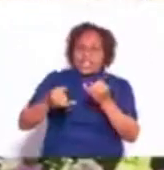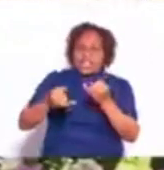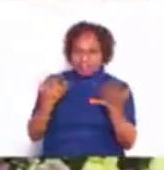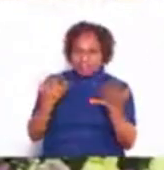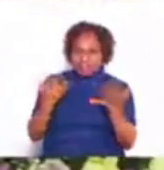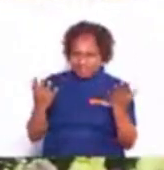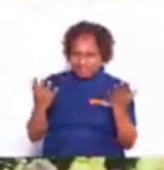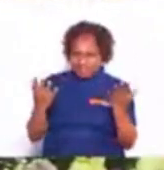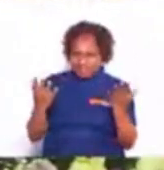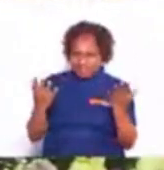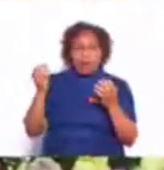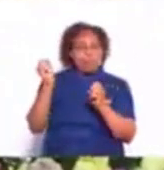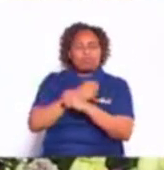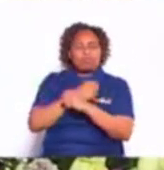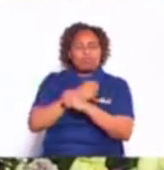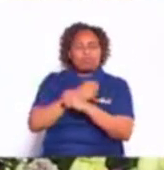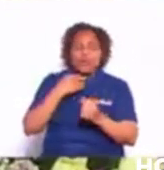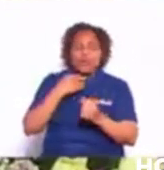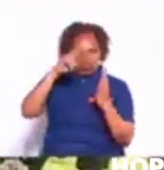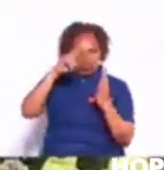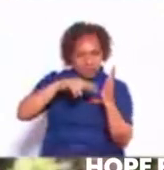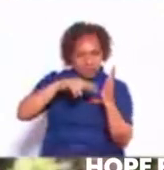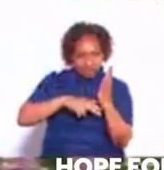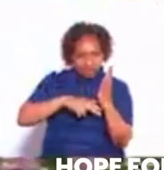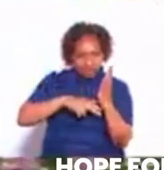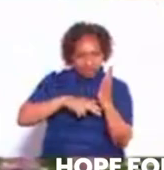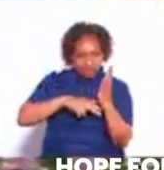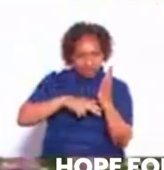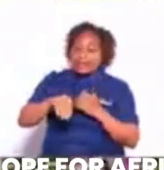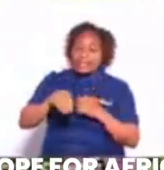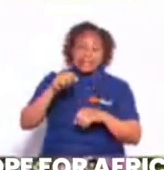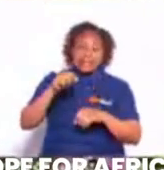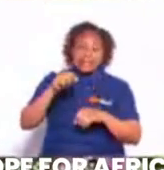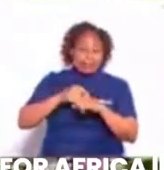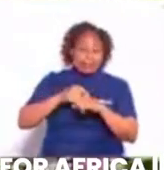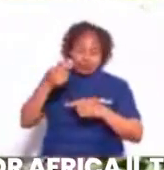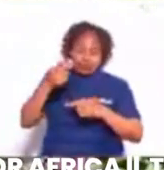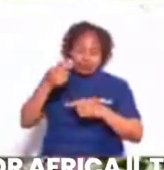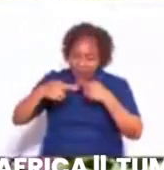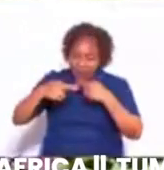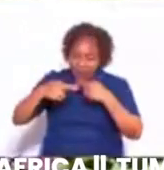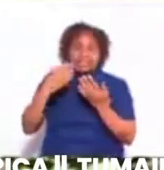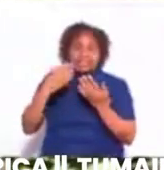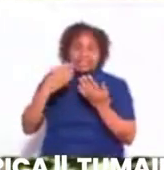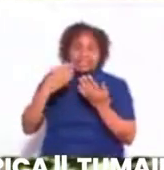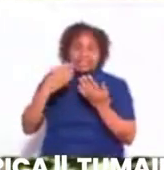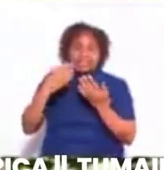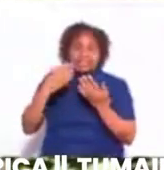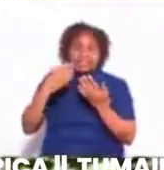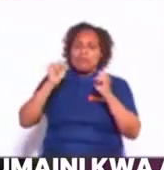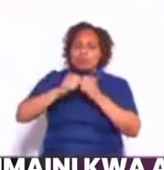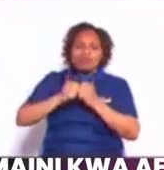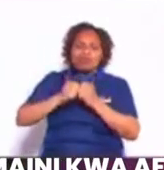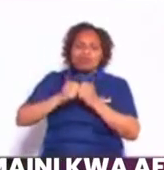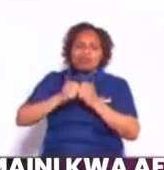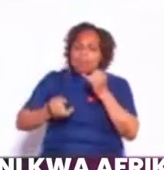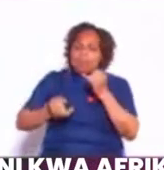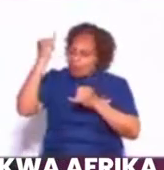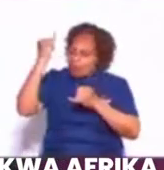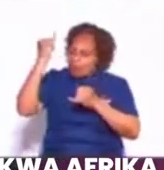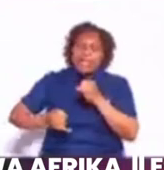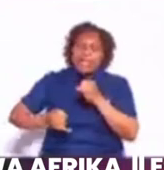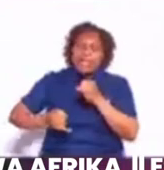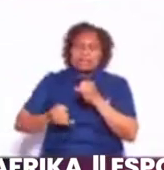to read. They don't want to take time to research on things. They're just running to conclusion